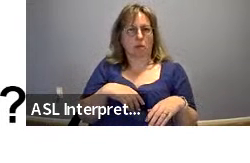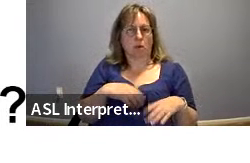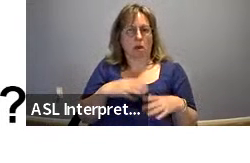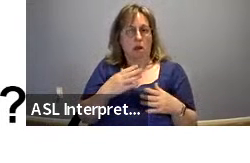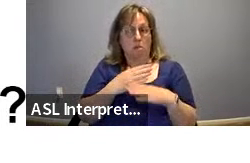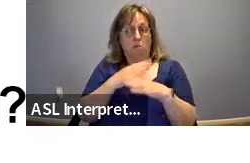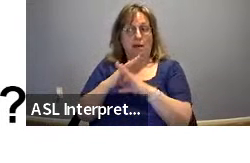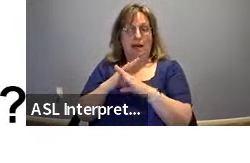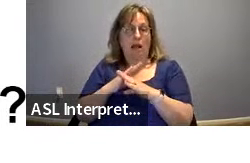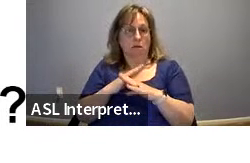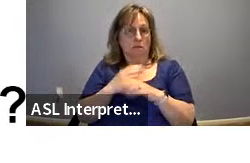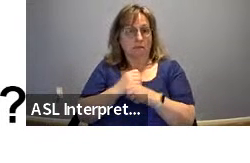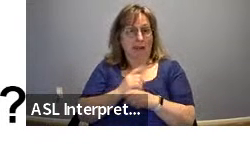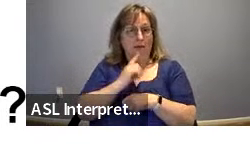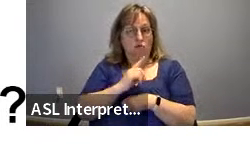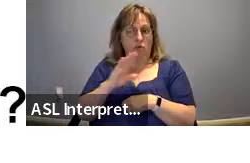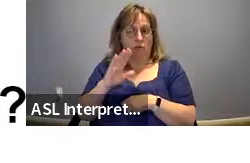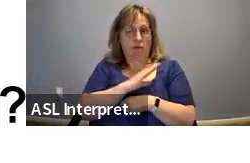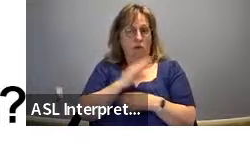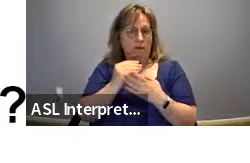and safeguarding their information.